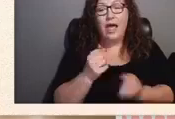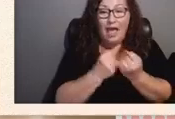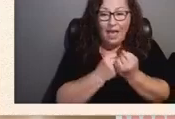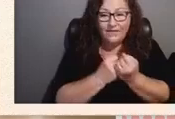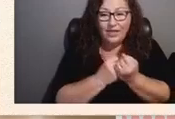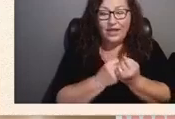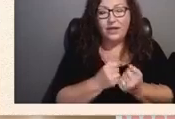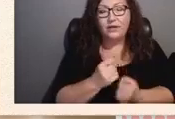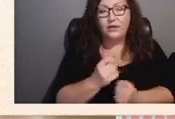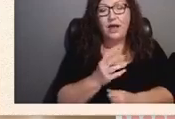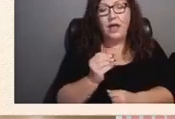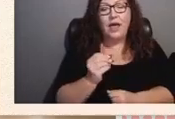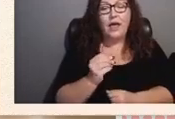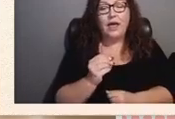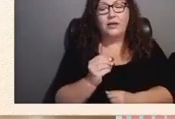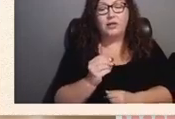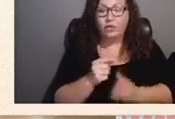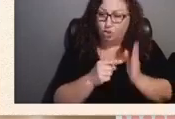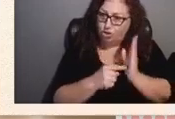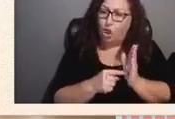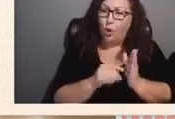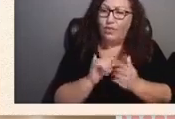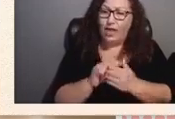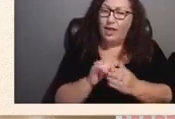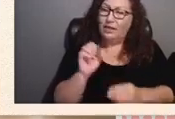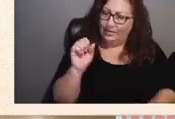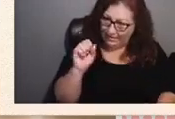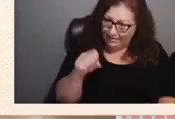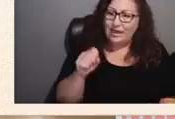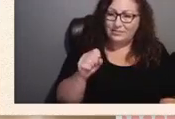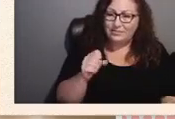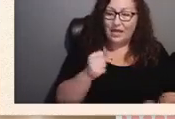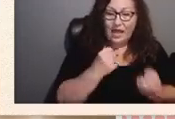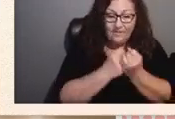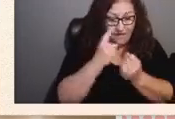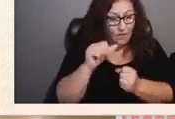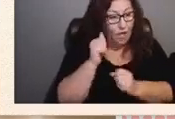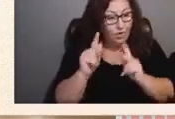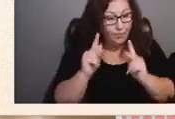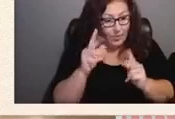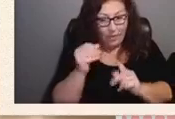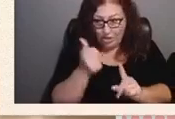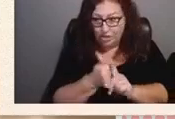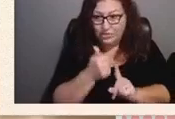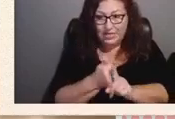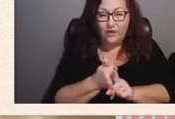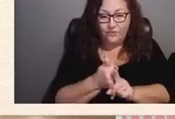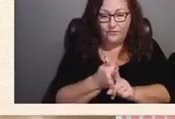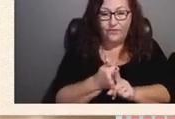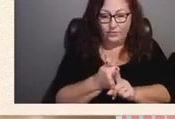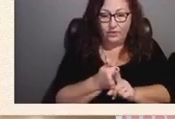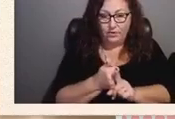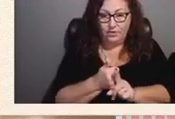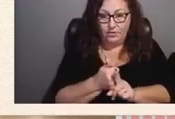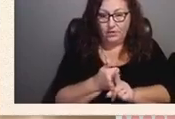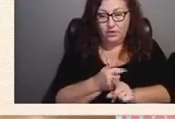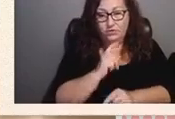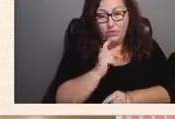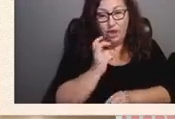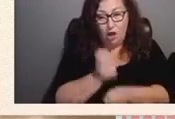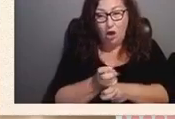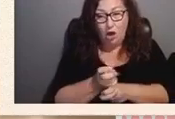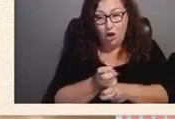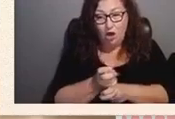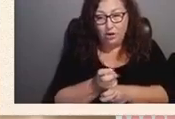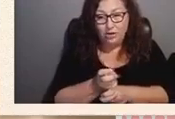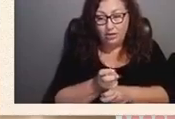and like to show that yes, advocating for others and for yourself it's hard. It's hard